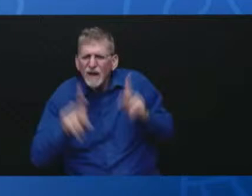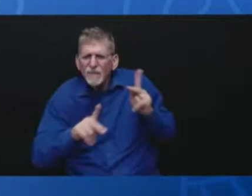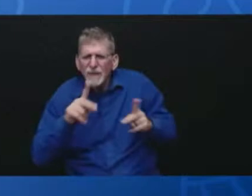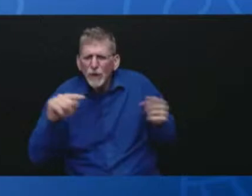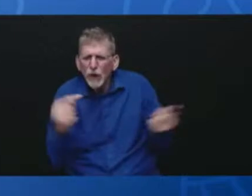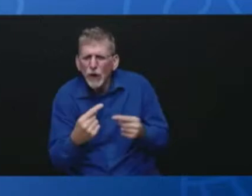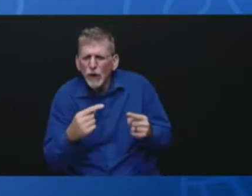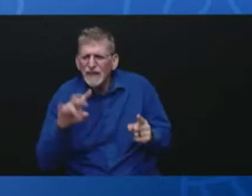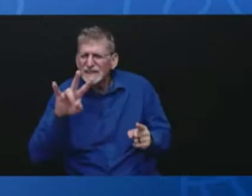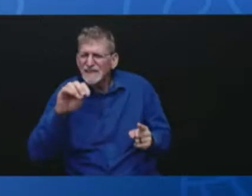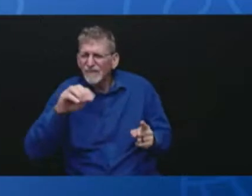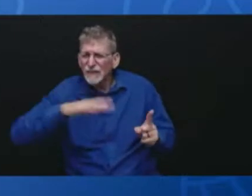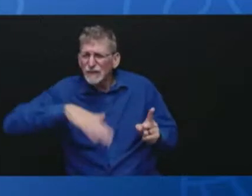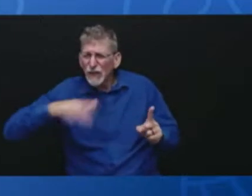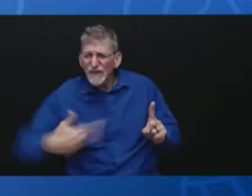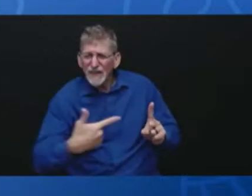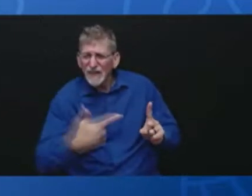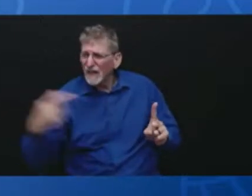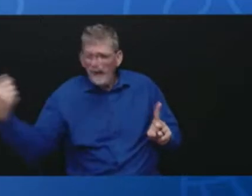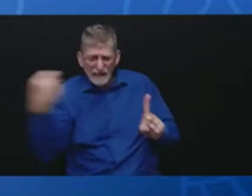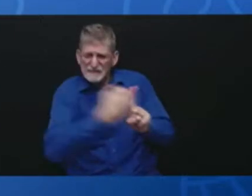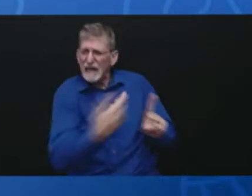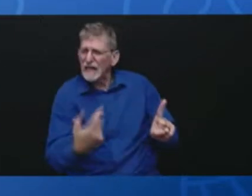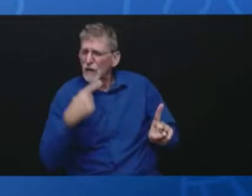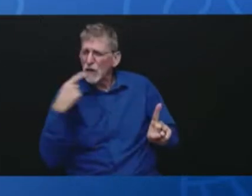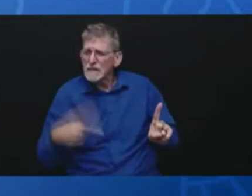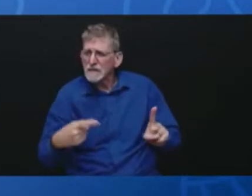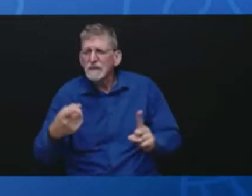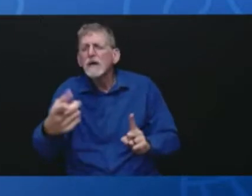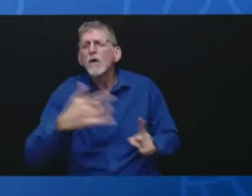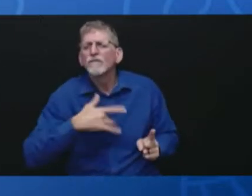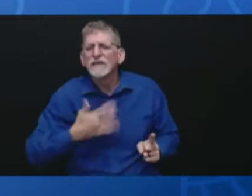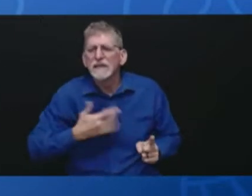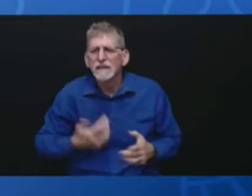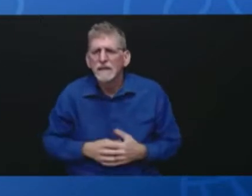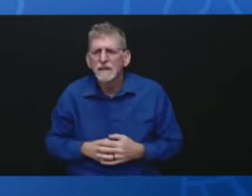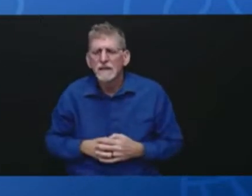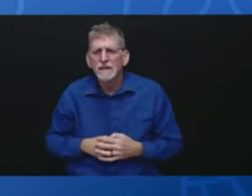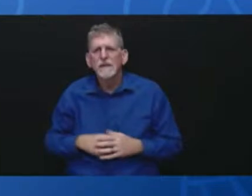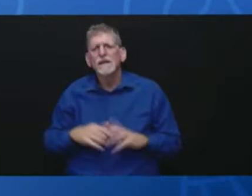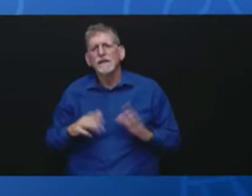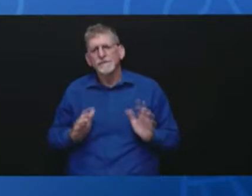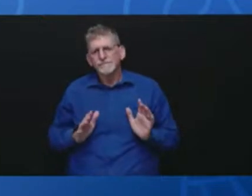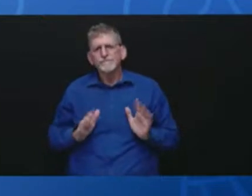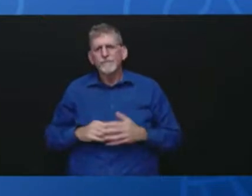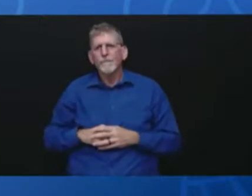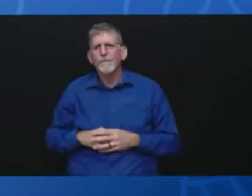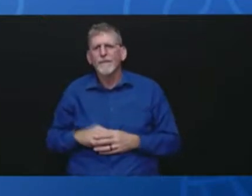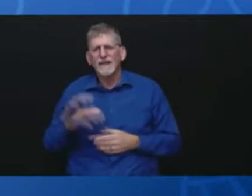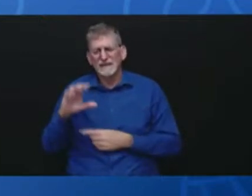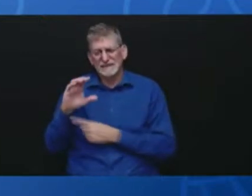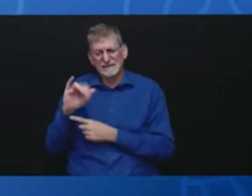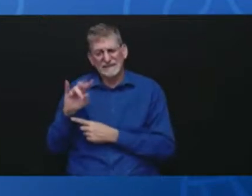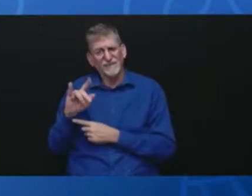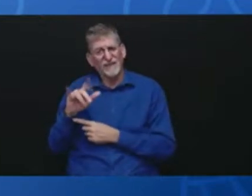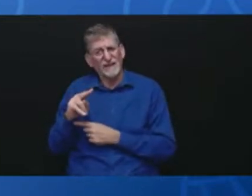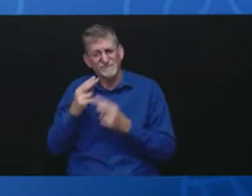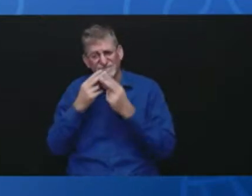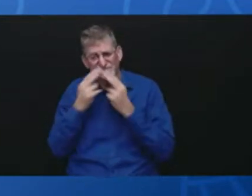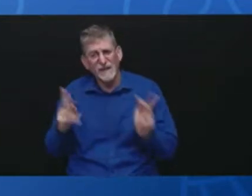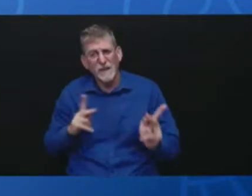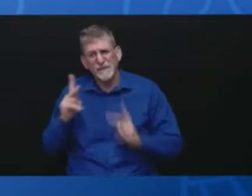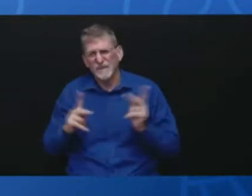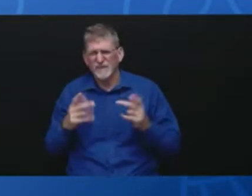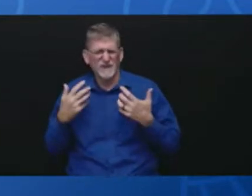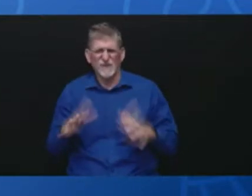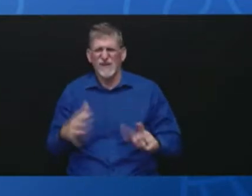All of us decry the impact. This is why we do the work we do on civilians. And it is why we continue to work for the ceasefire,